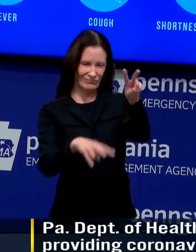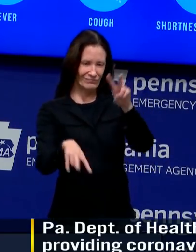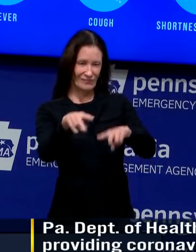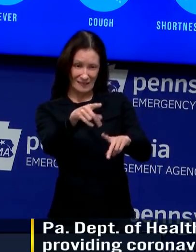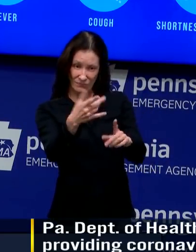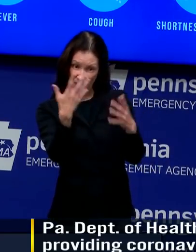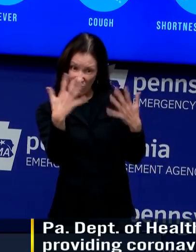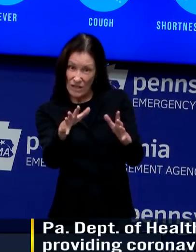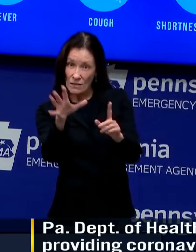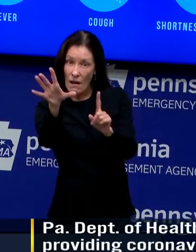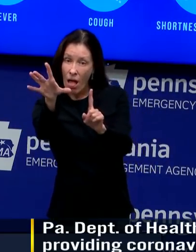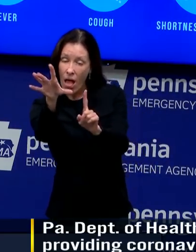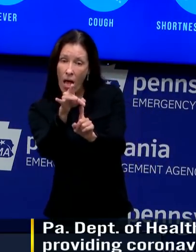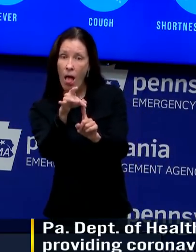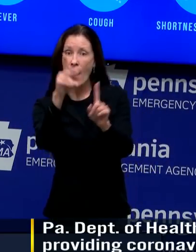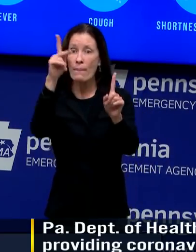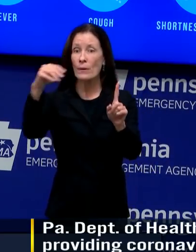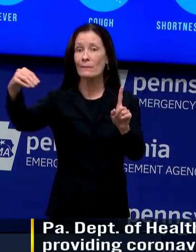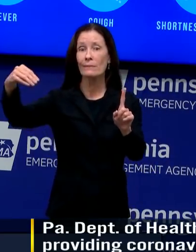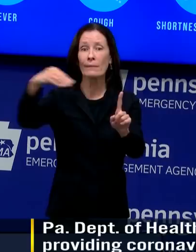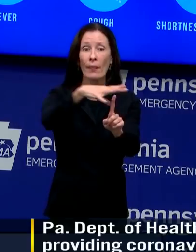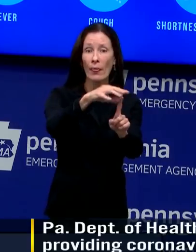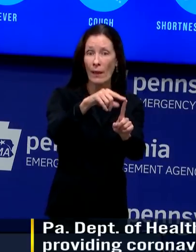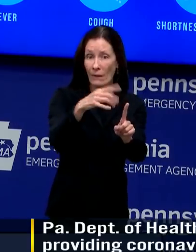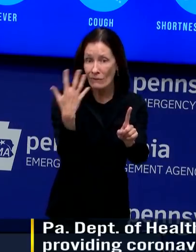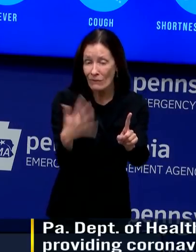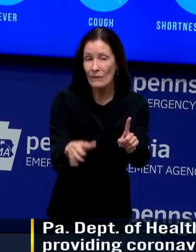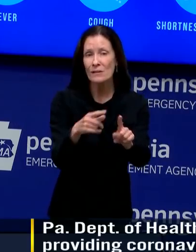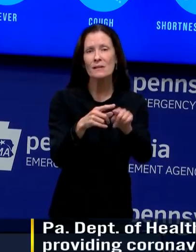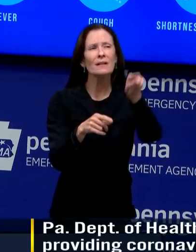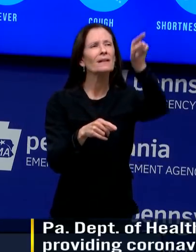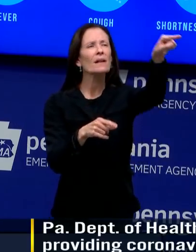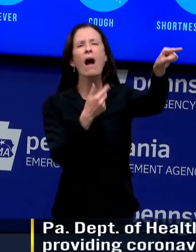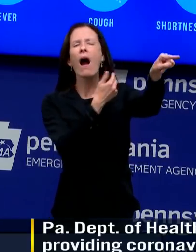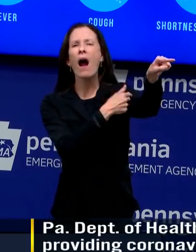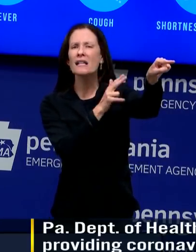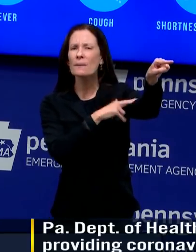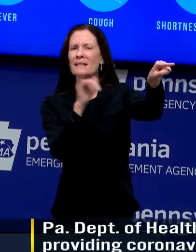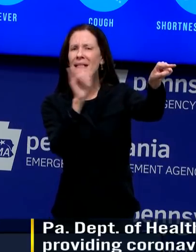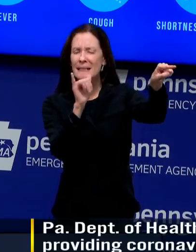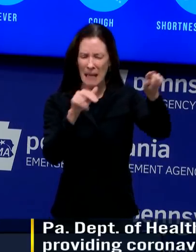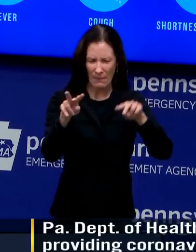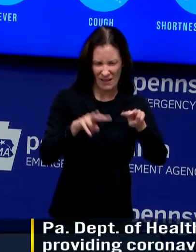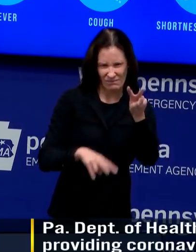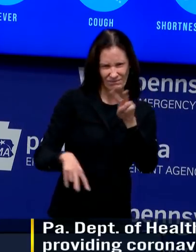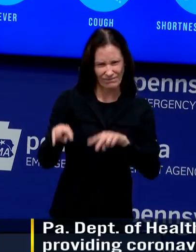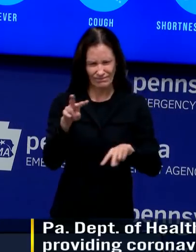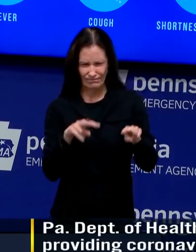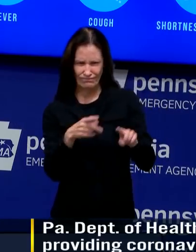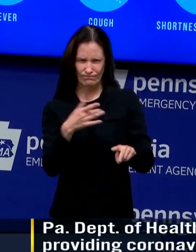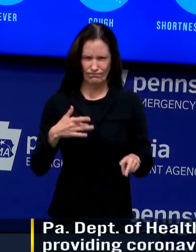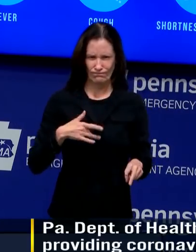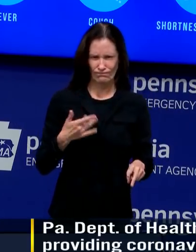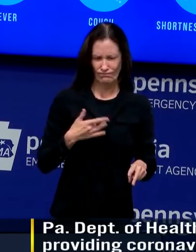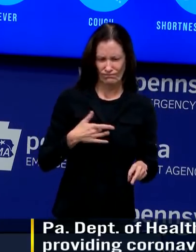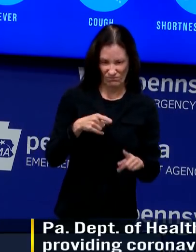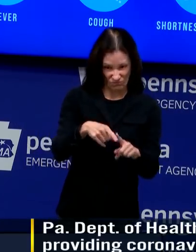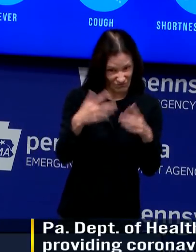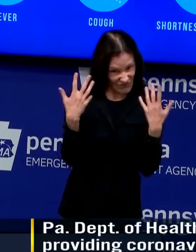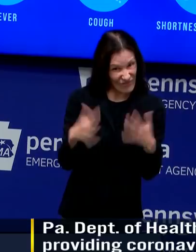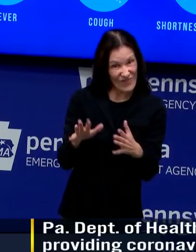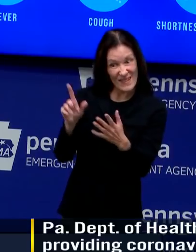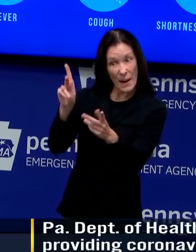that patient. It would also be determined by the contacts that that person had. For instance, if they were in a household where we know there